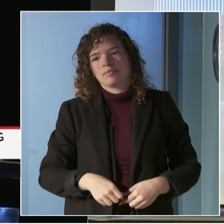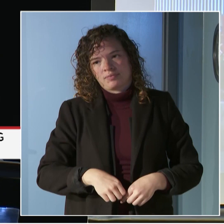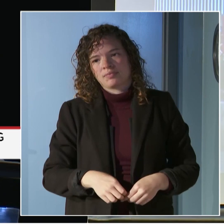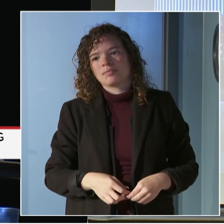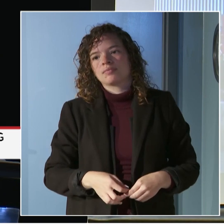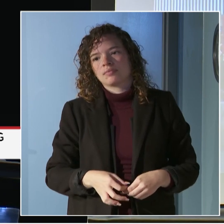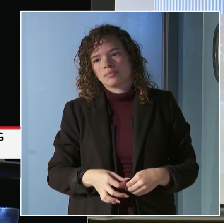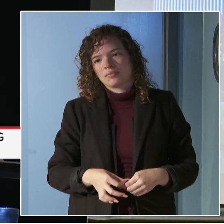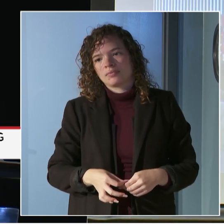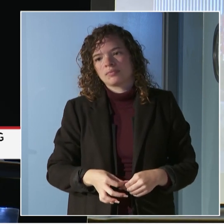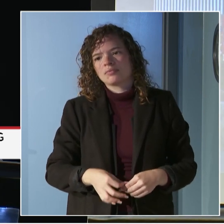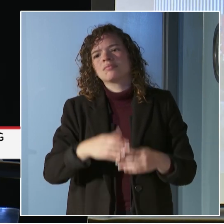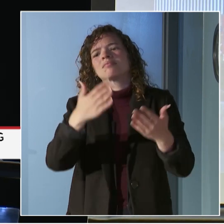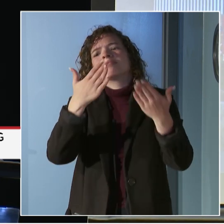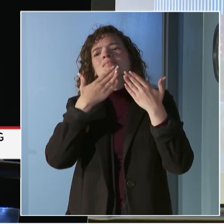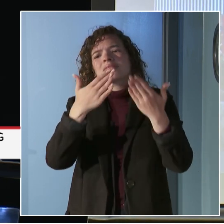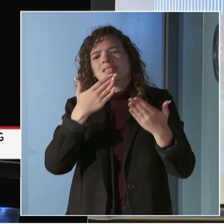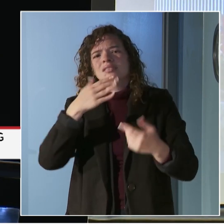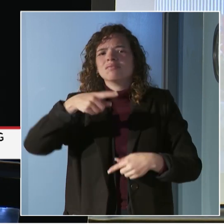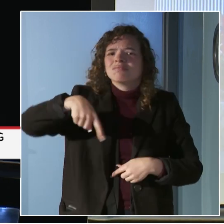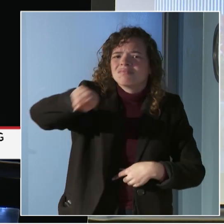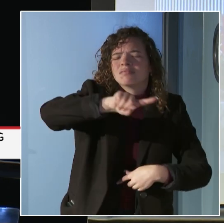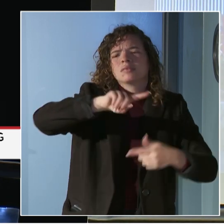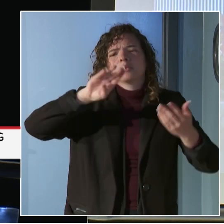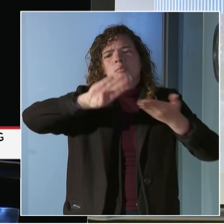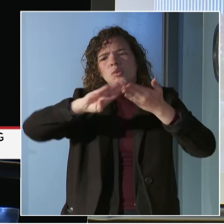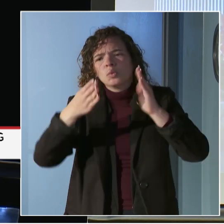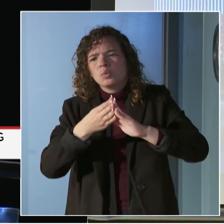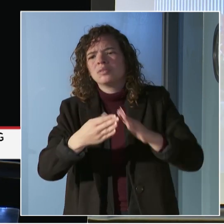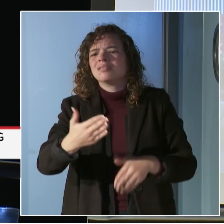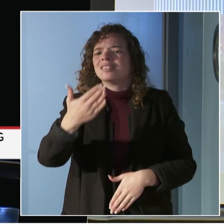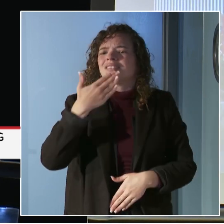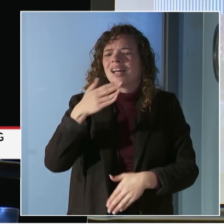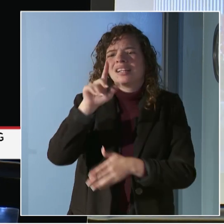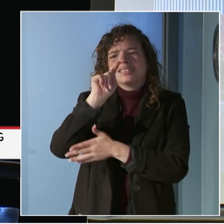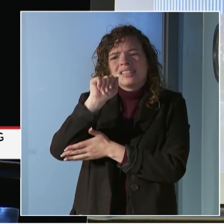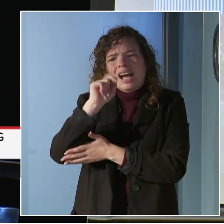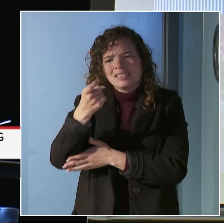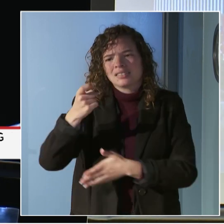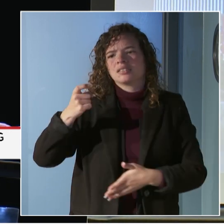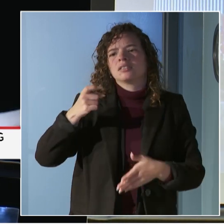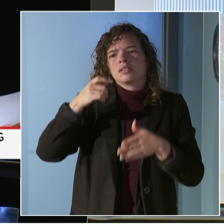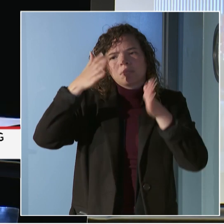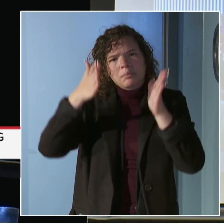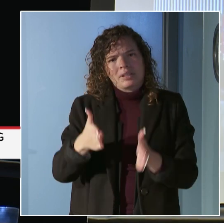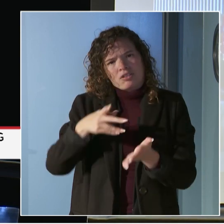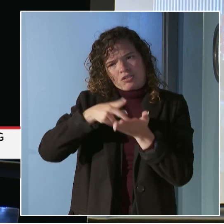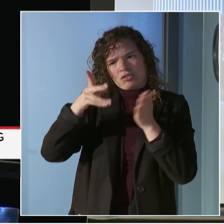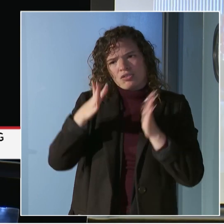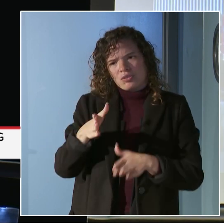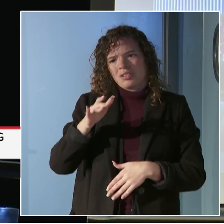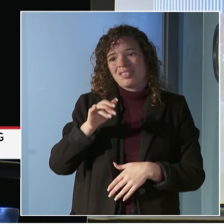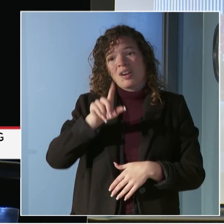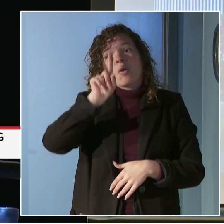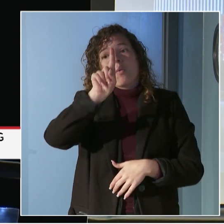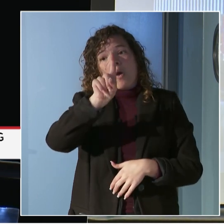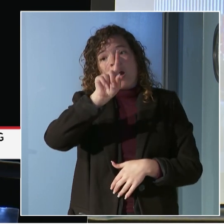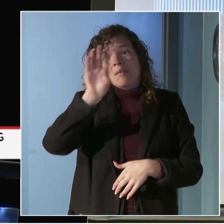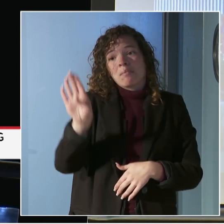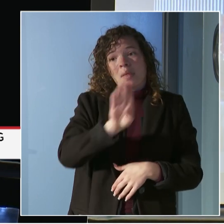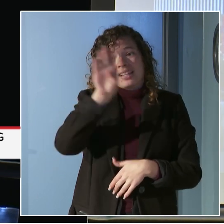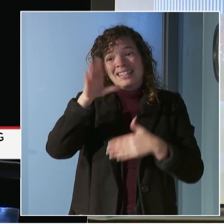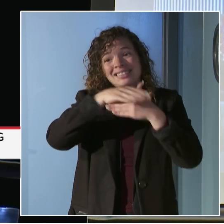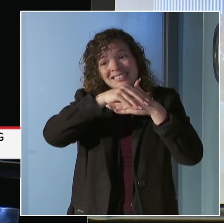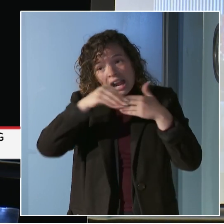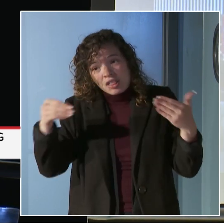our taxpayers' willingness to put up over $1 billion in our Housing Production Trust Fund. And we're probably going